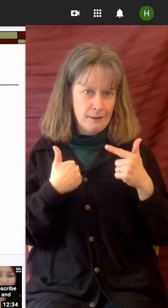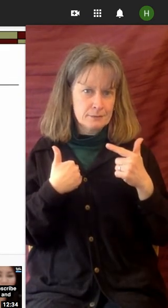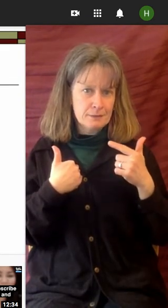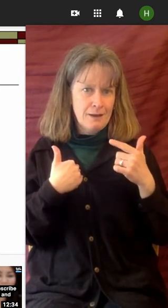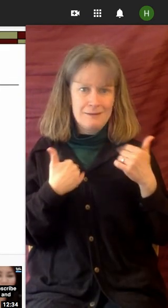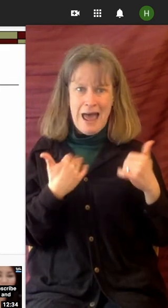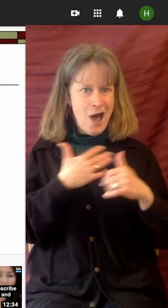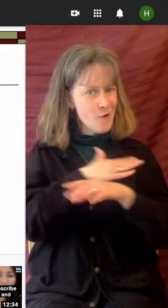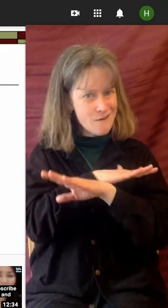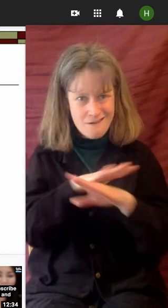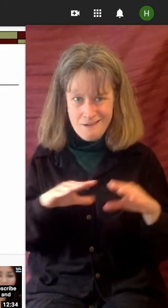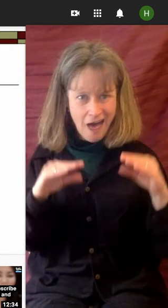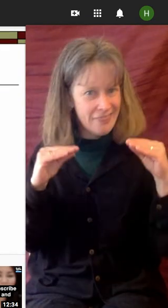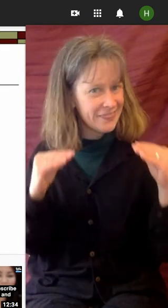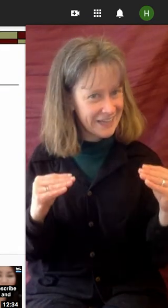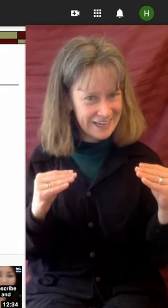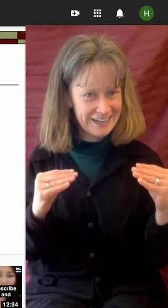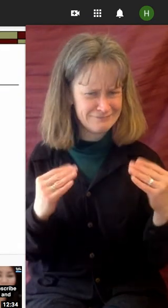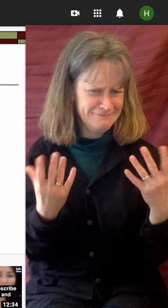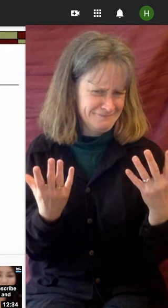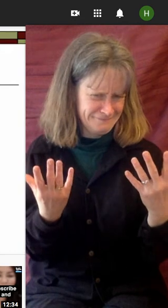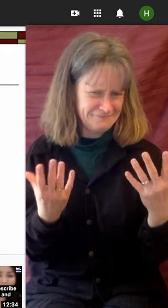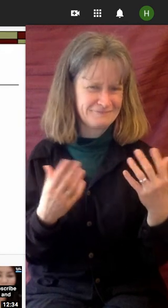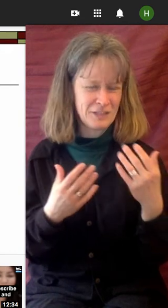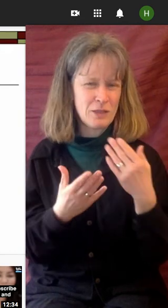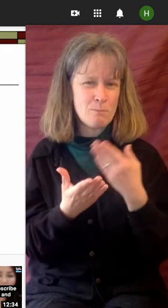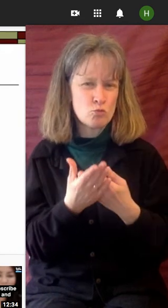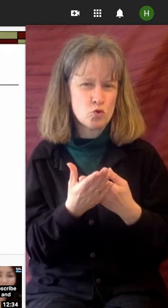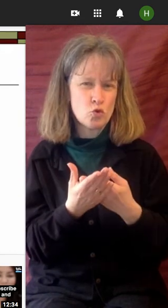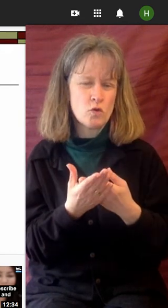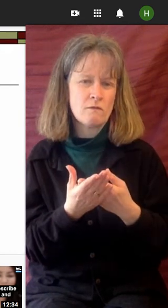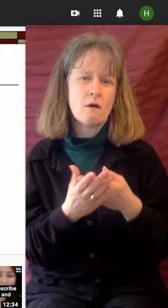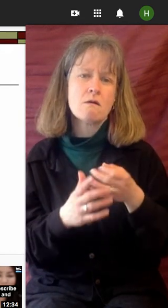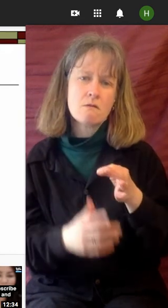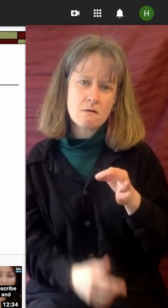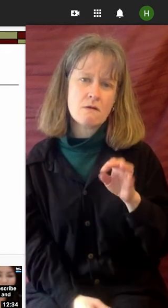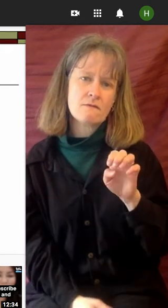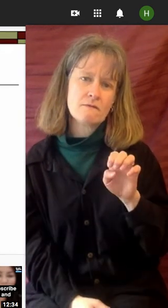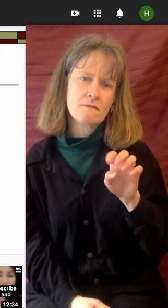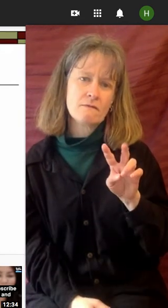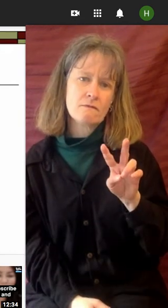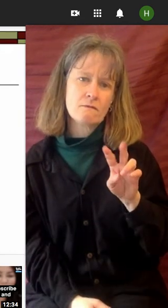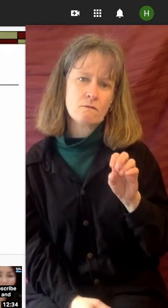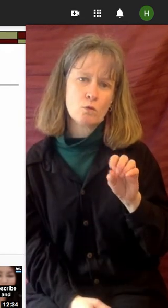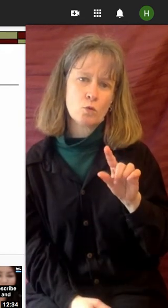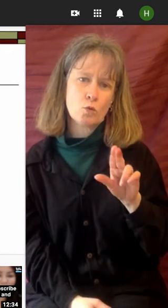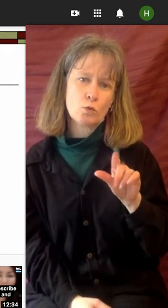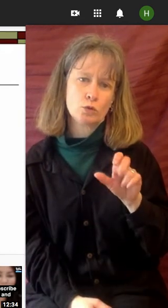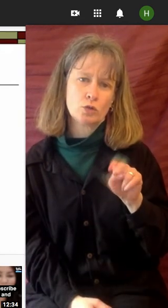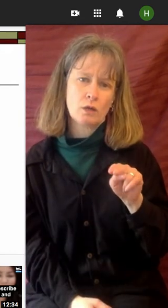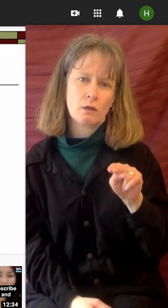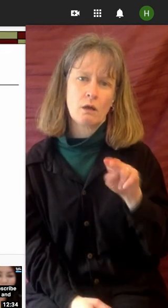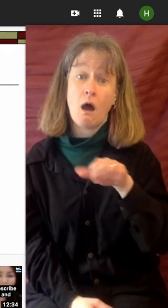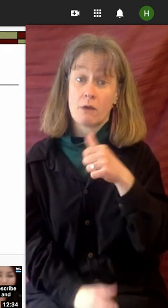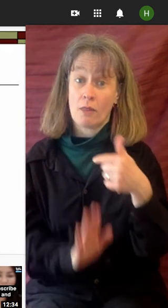We have other examples here. Pigs have extra